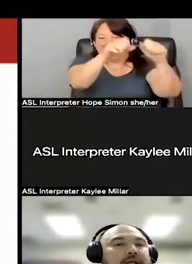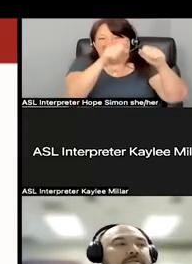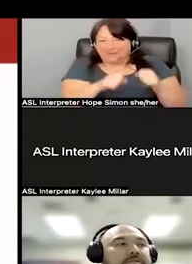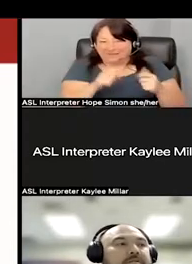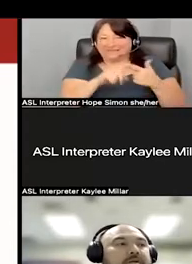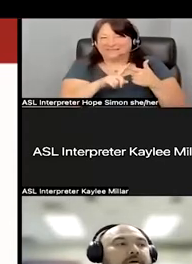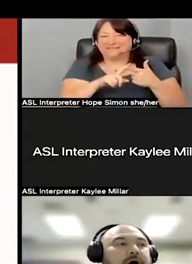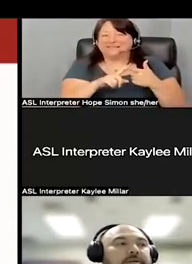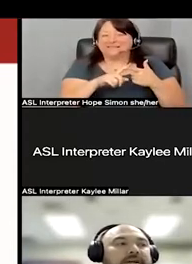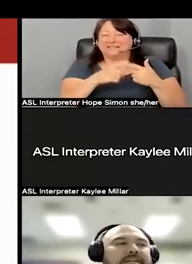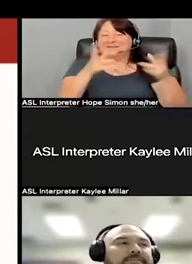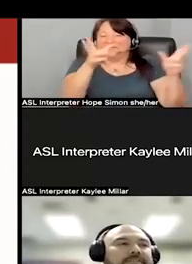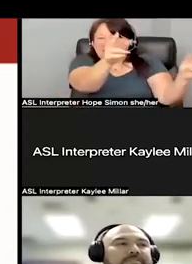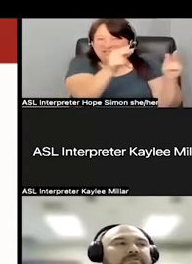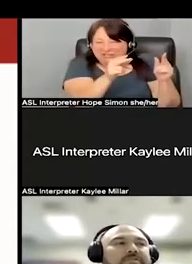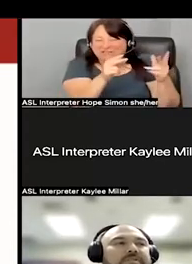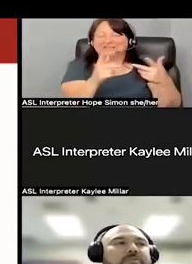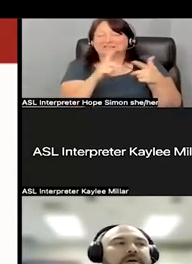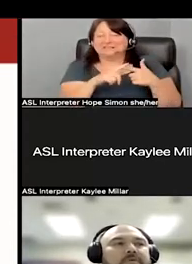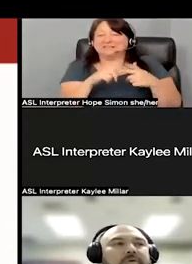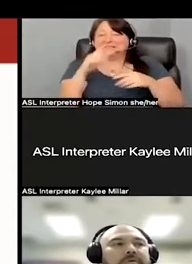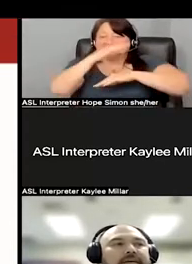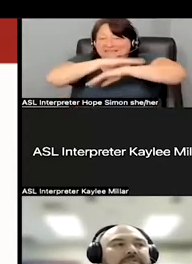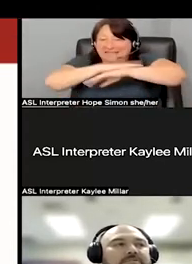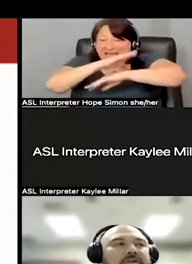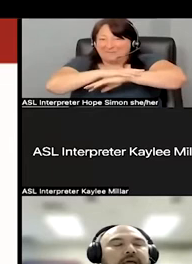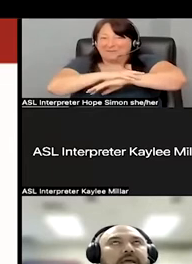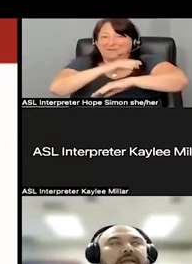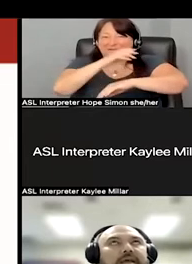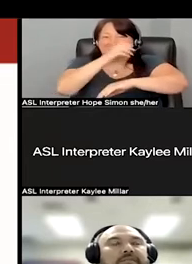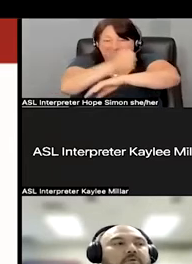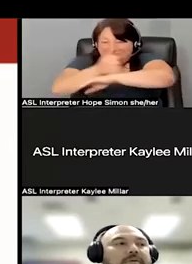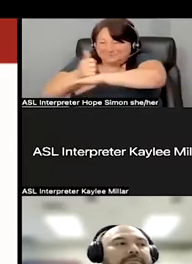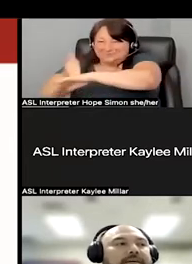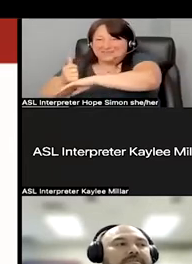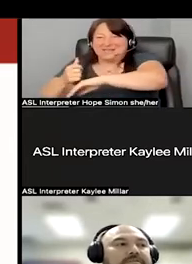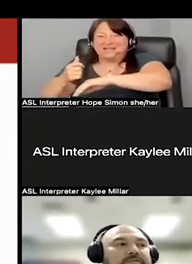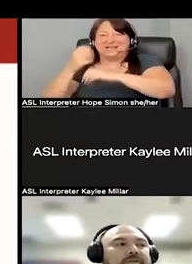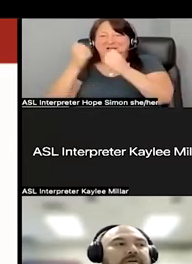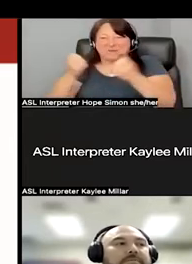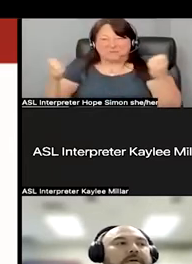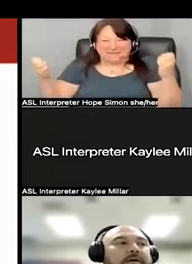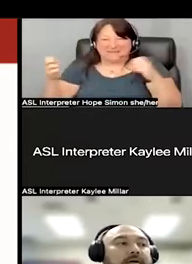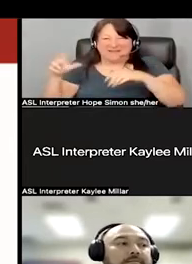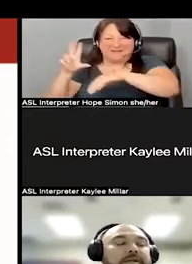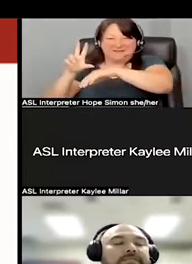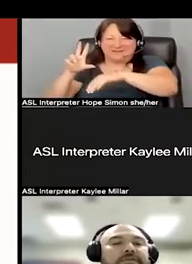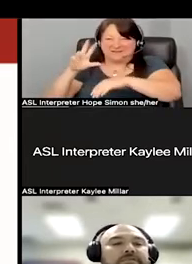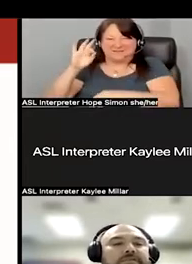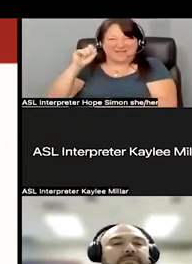door latches, monitor anti-tip fasteners, tabletop equipment fasteners, and heavy equipment fasteners.